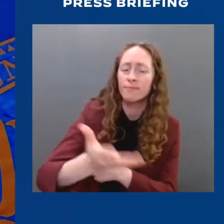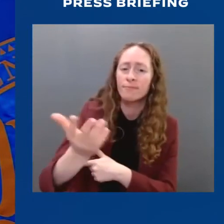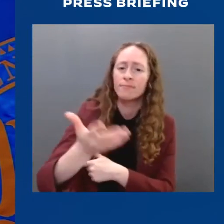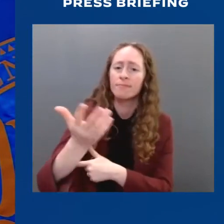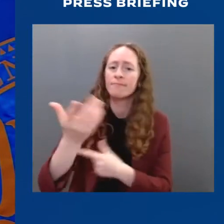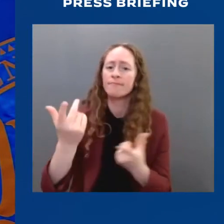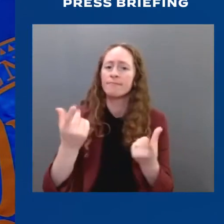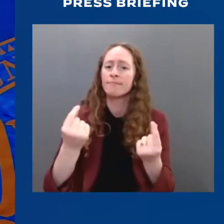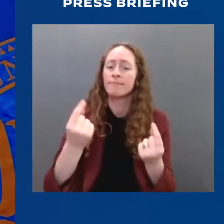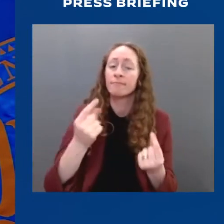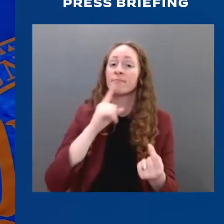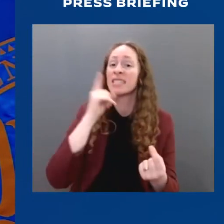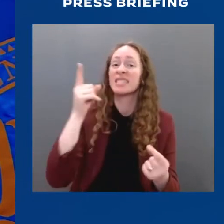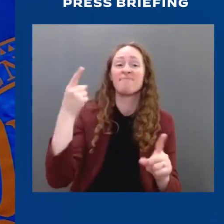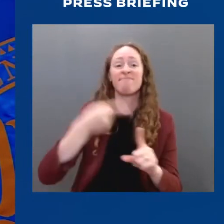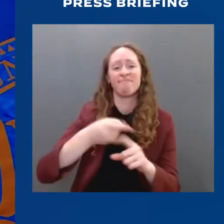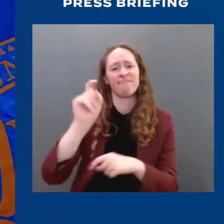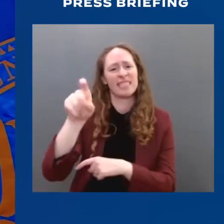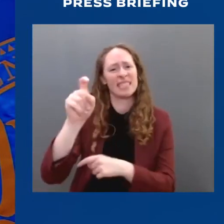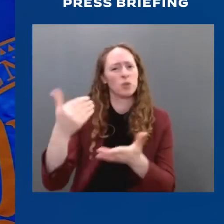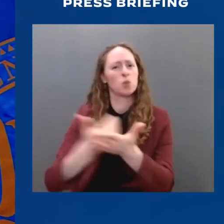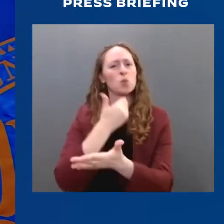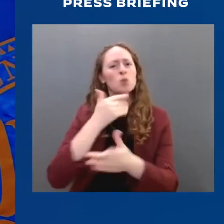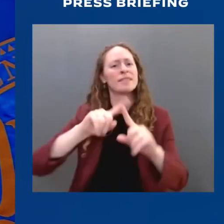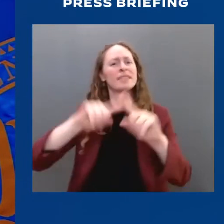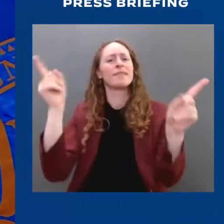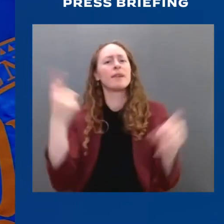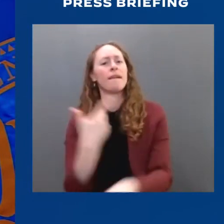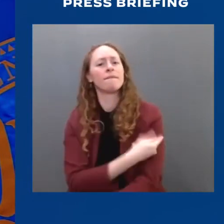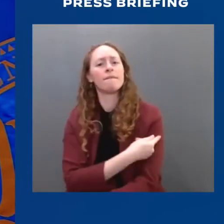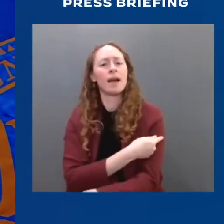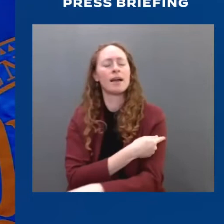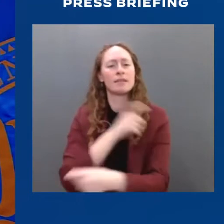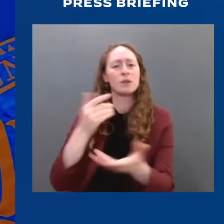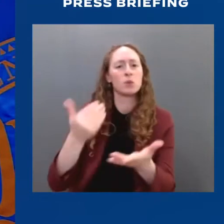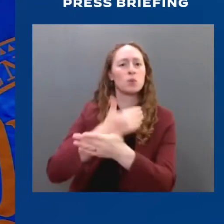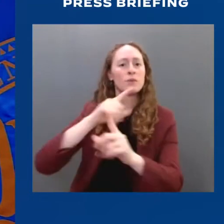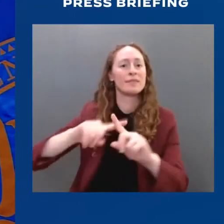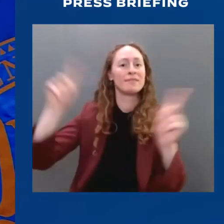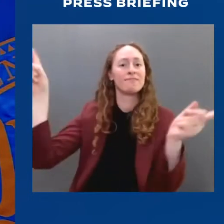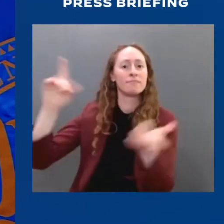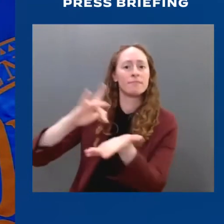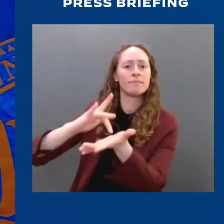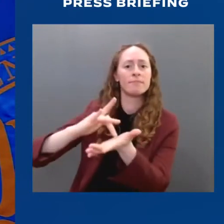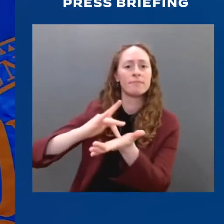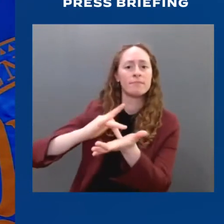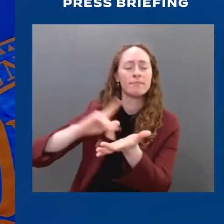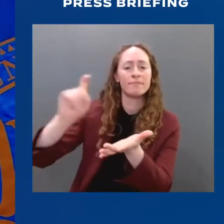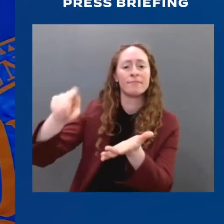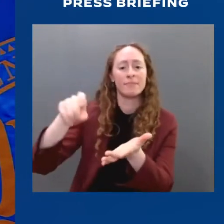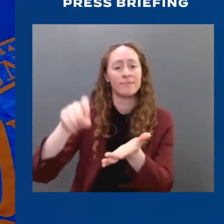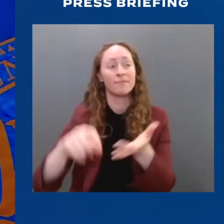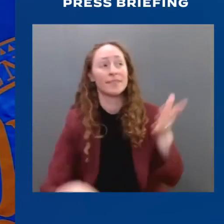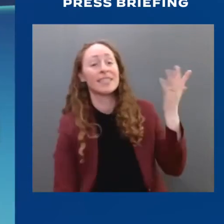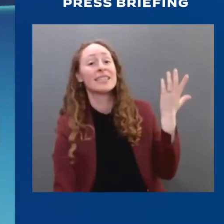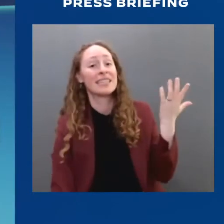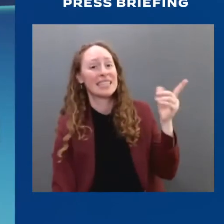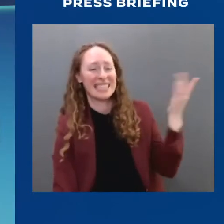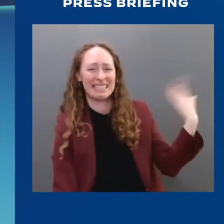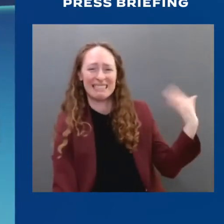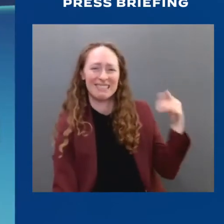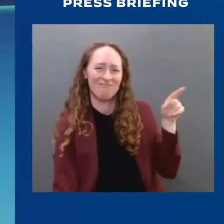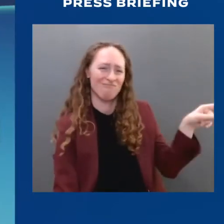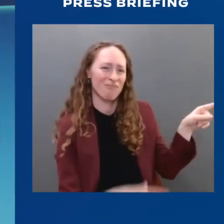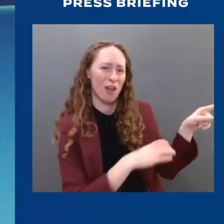do need the support of the Congress and resources for us. I'll stop there and back to you, Dr. Jha.